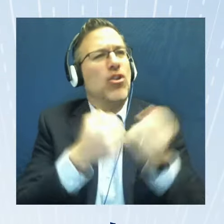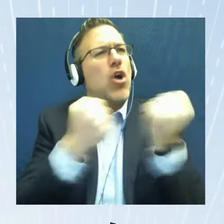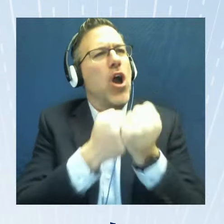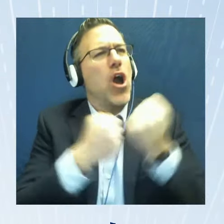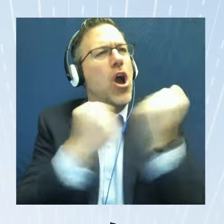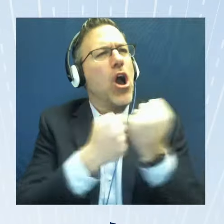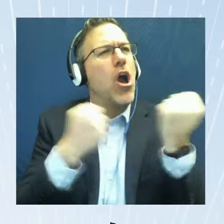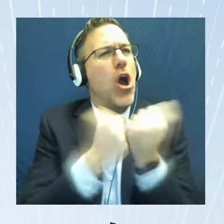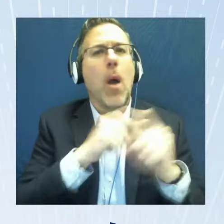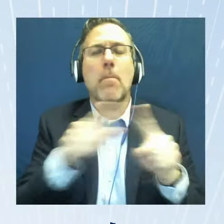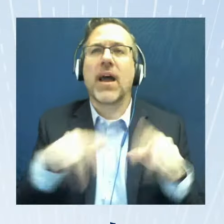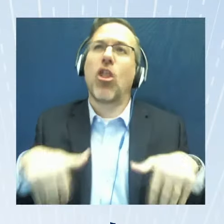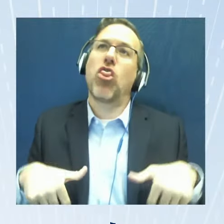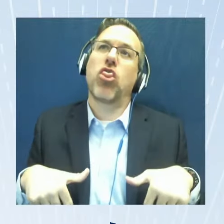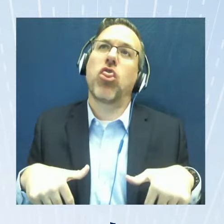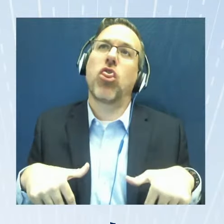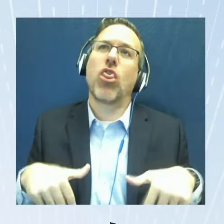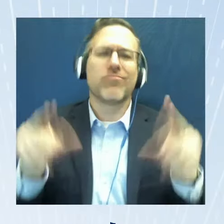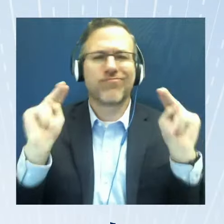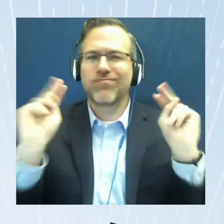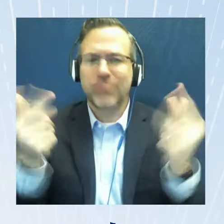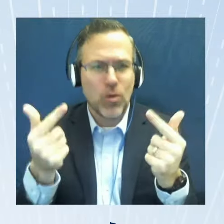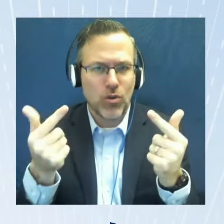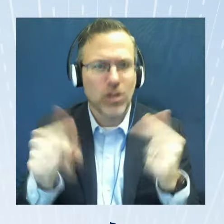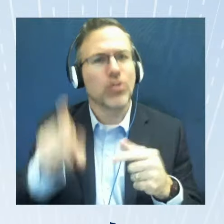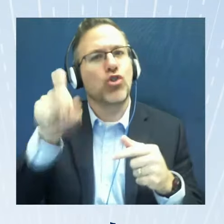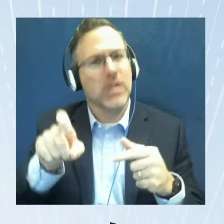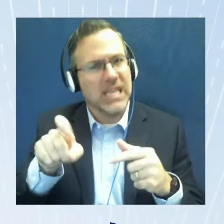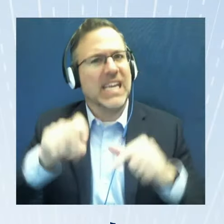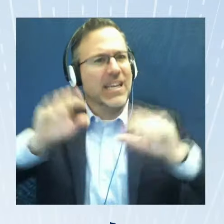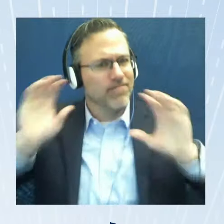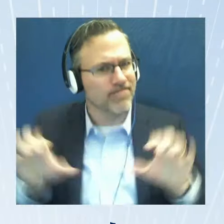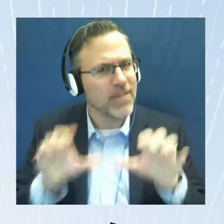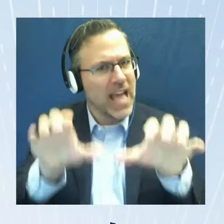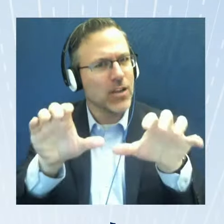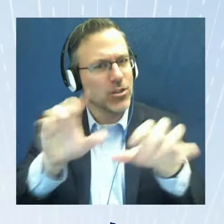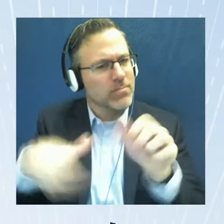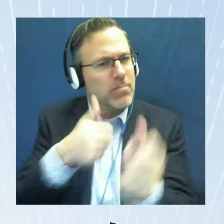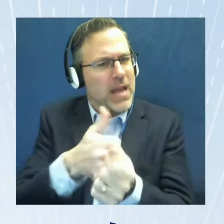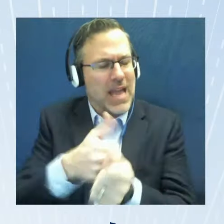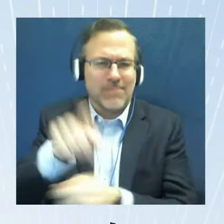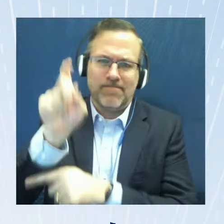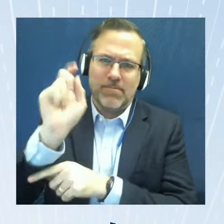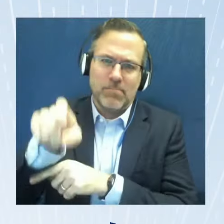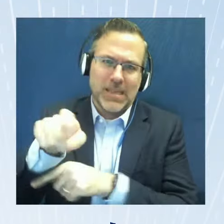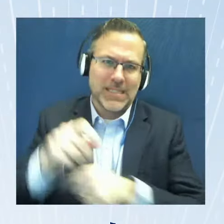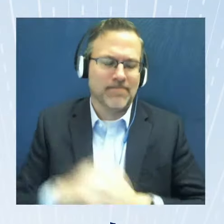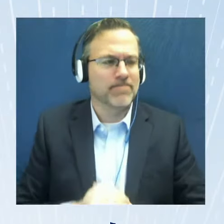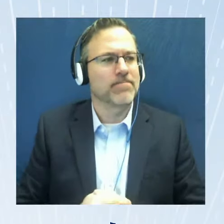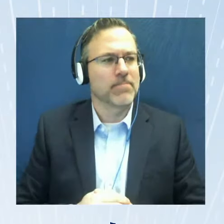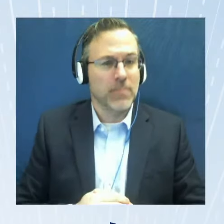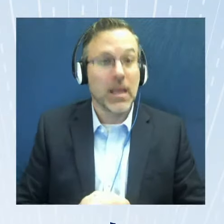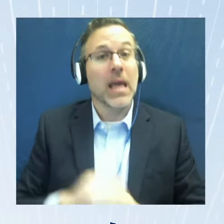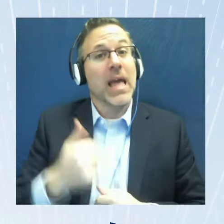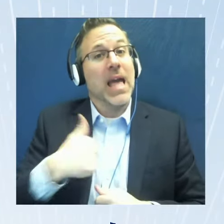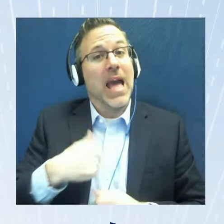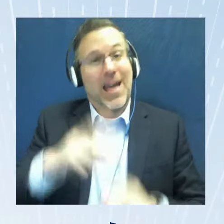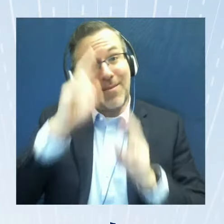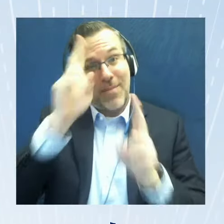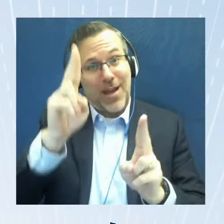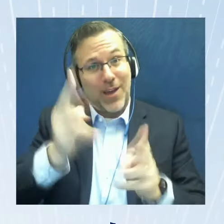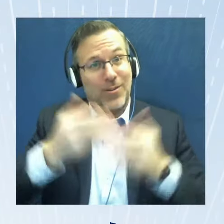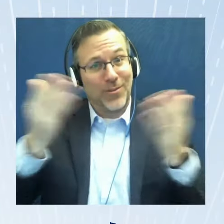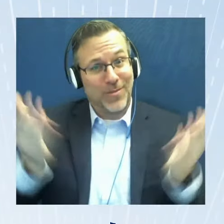need action. So I'm very honored to be here today and pleased to be here today to celebrate a